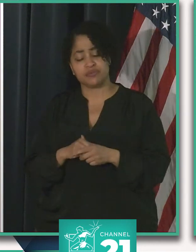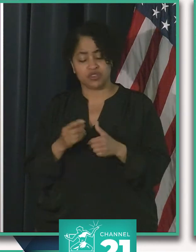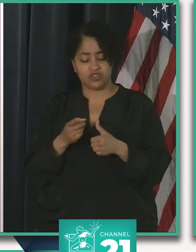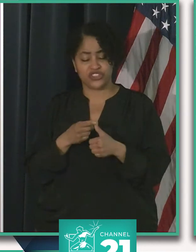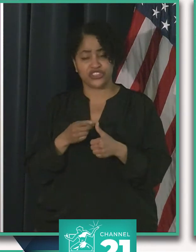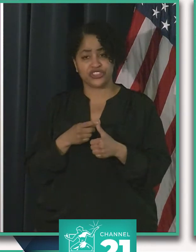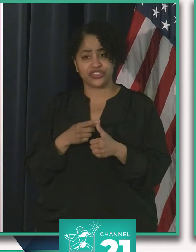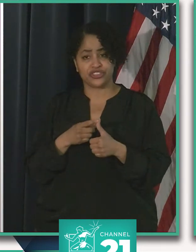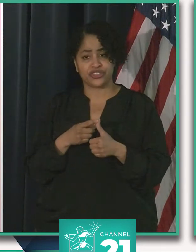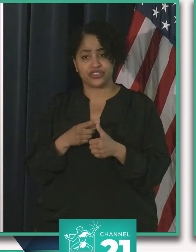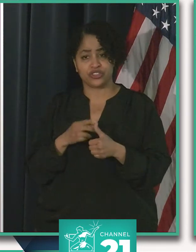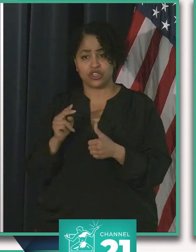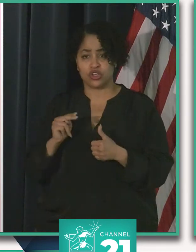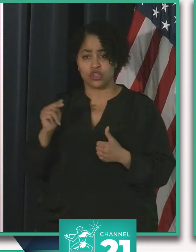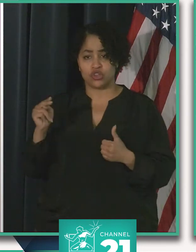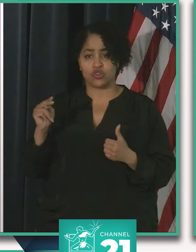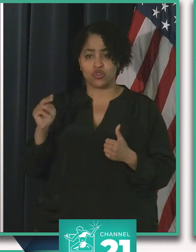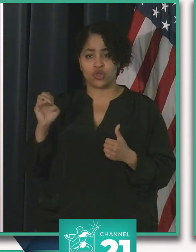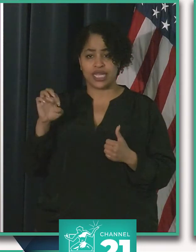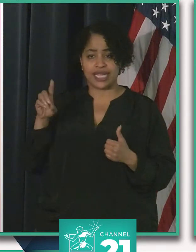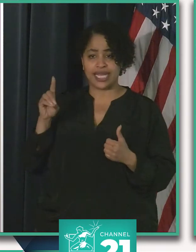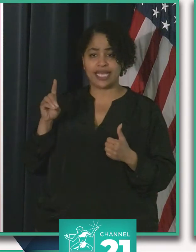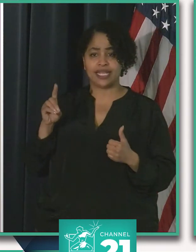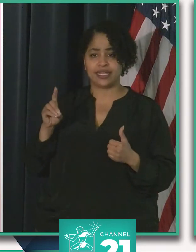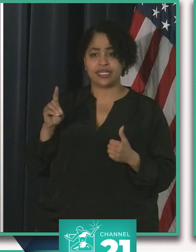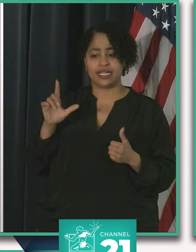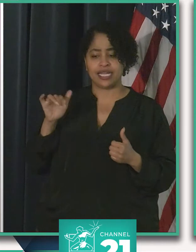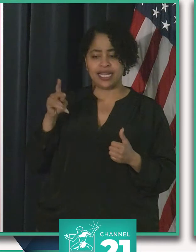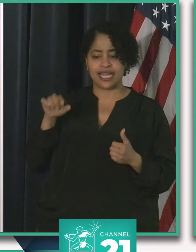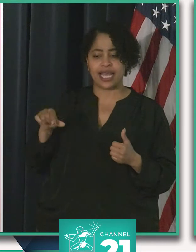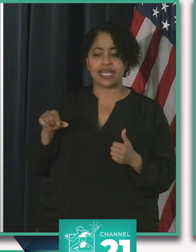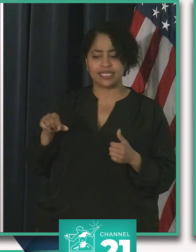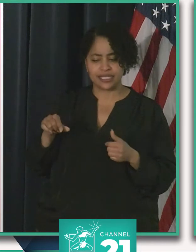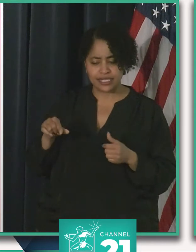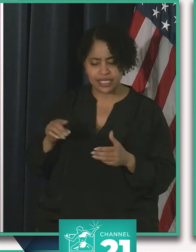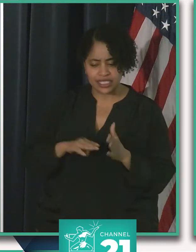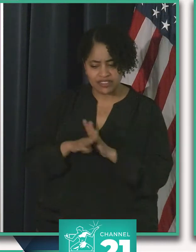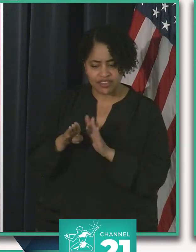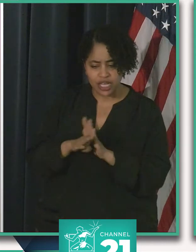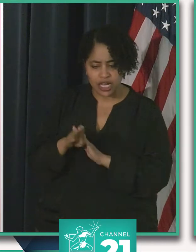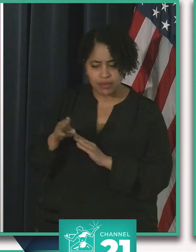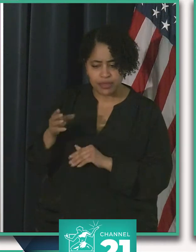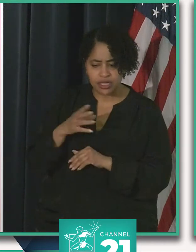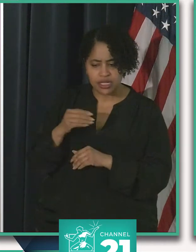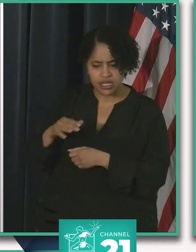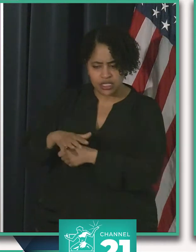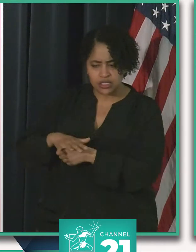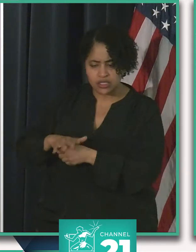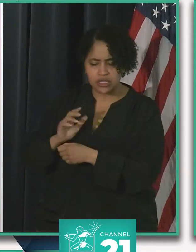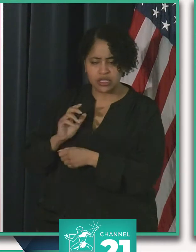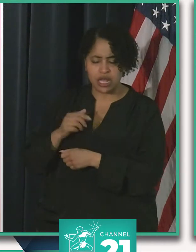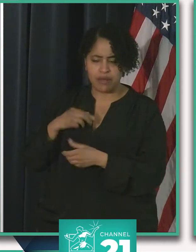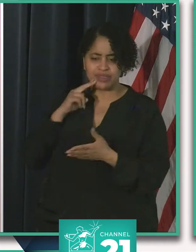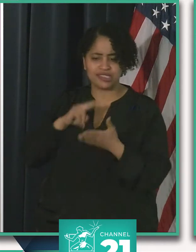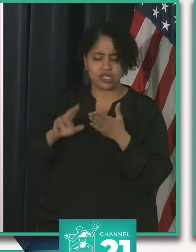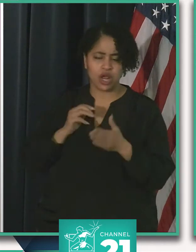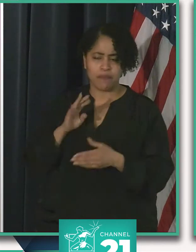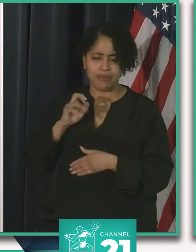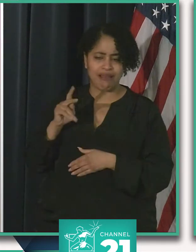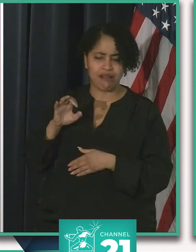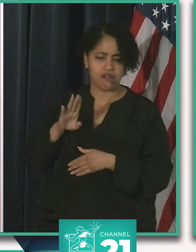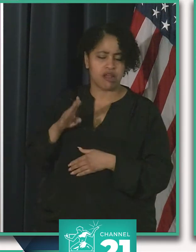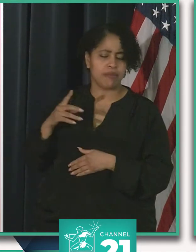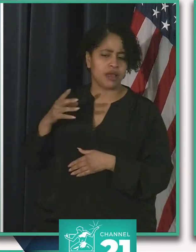First, regarding the North End Landing development in the Lower North End, I'm the secretary of the Lower North End Block Club.